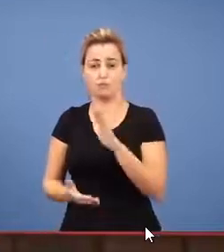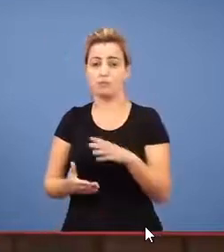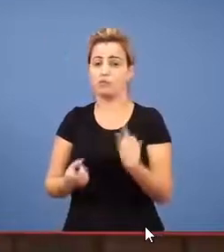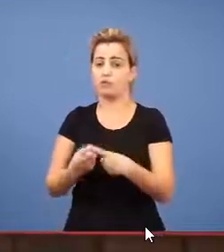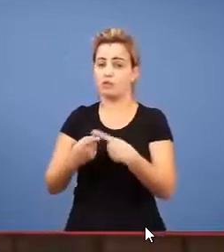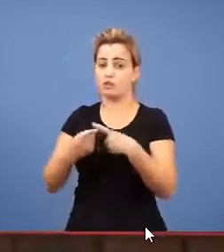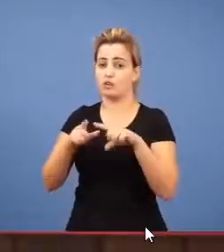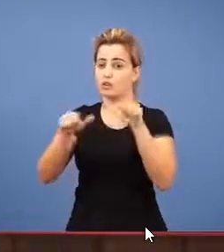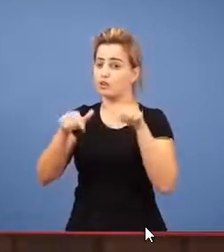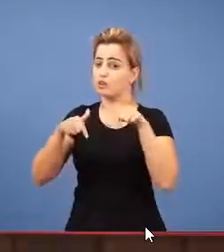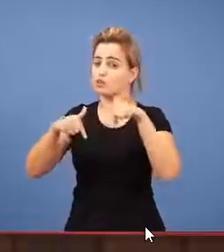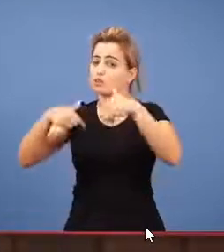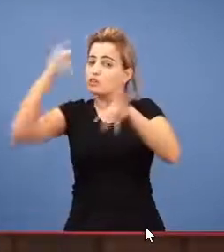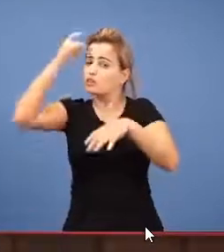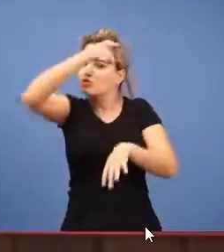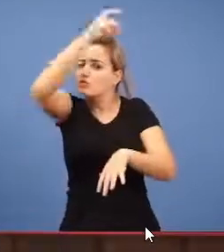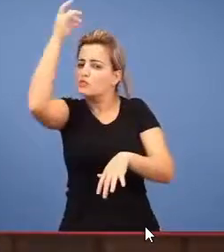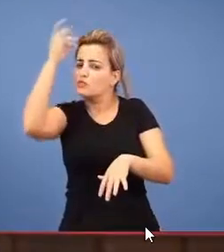for.